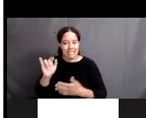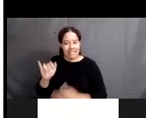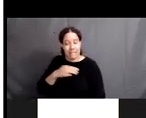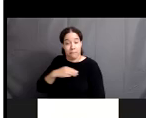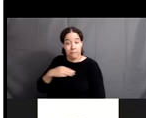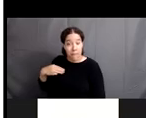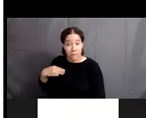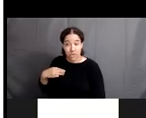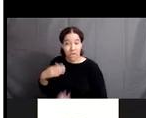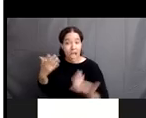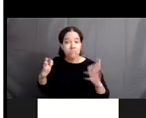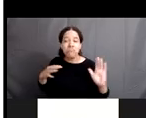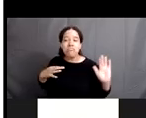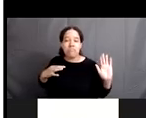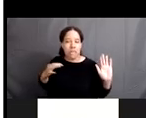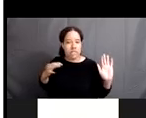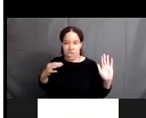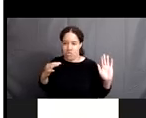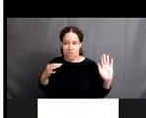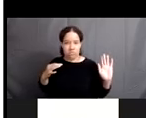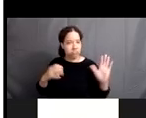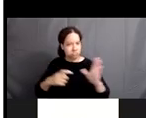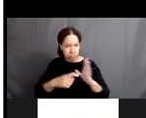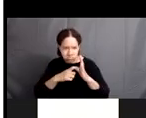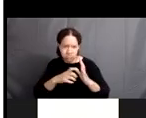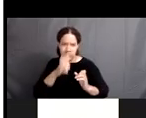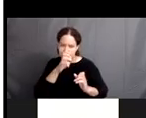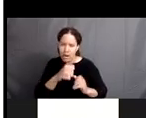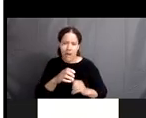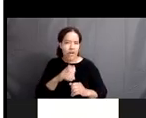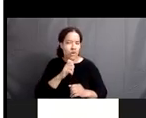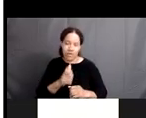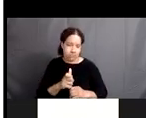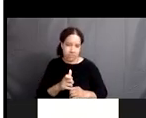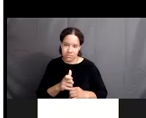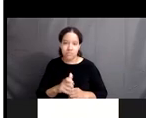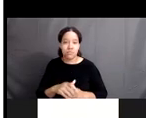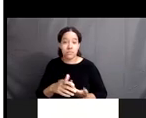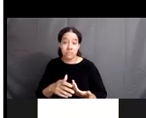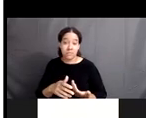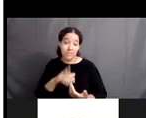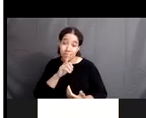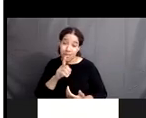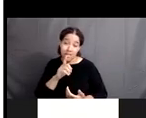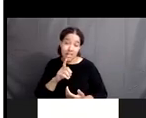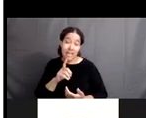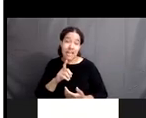is voluntary. It's not mandatory. It's not compulsory. It is really about seeing yourself